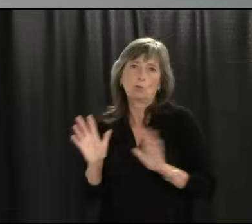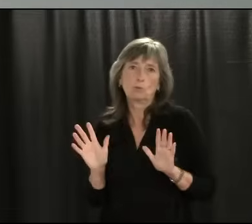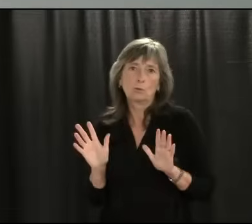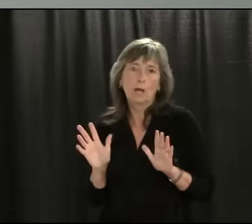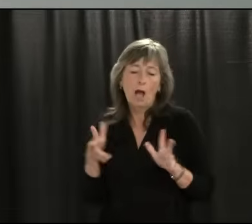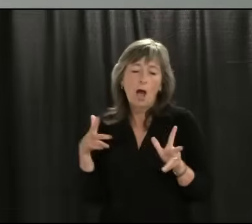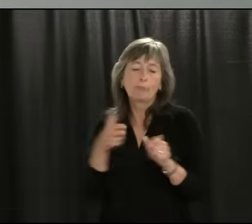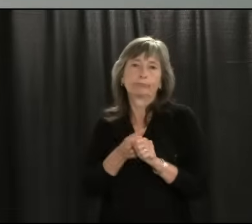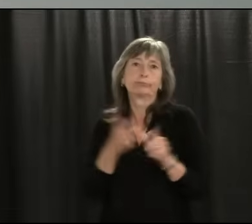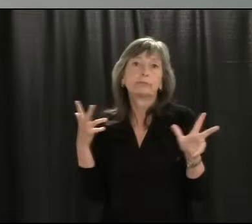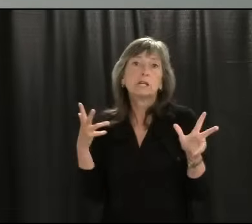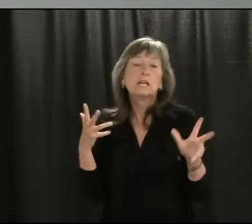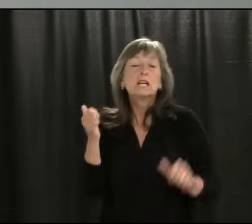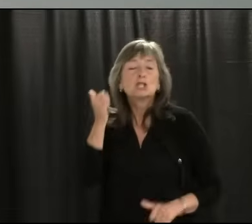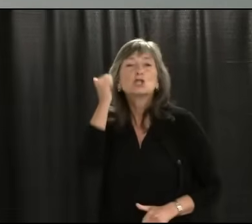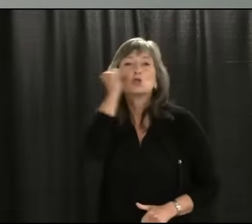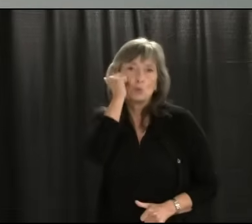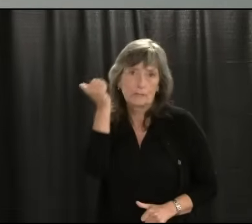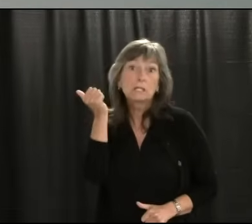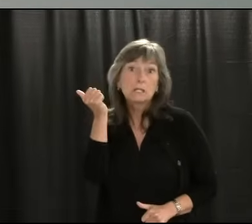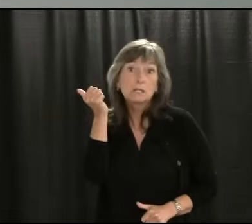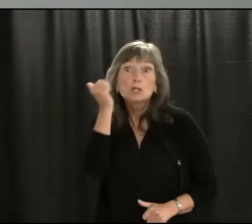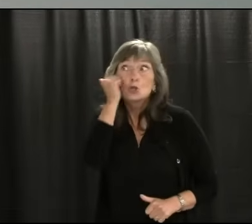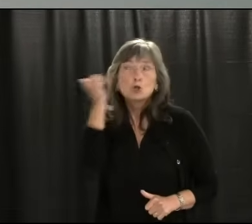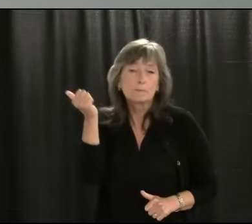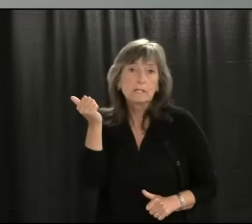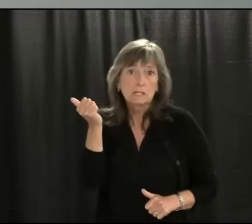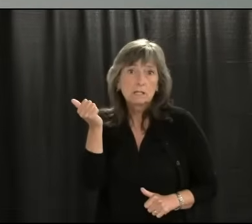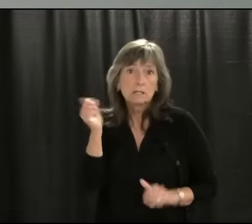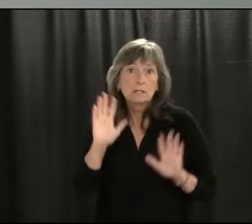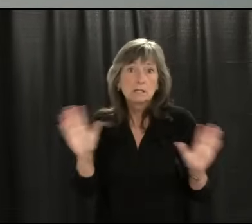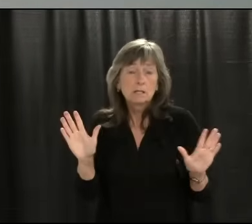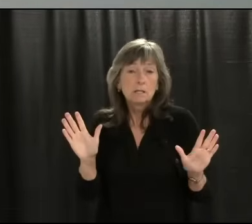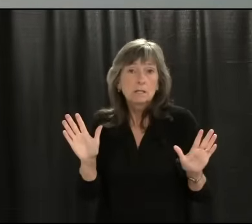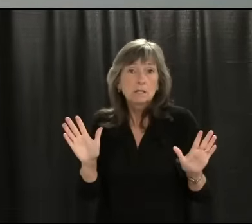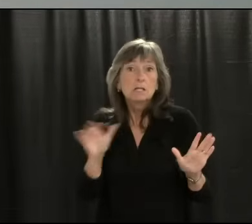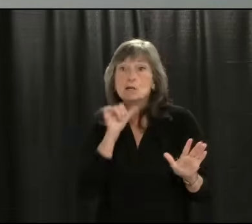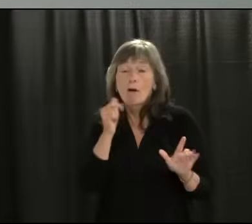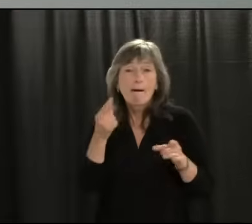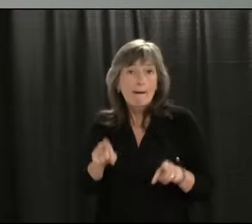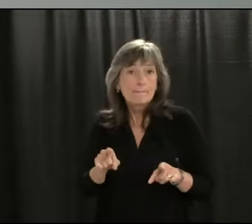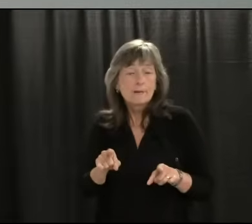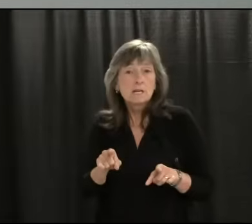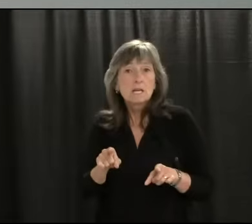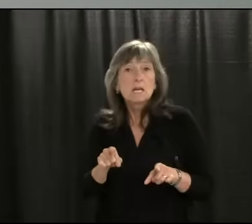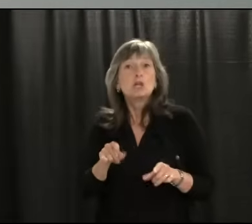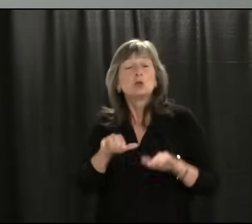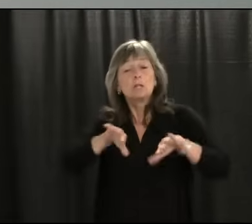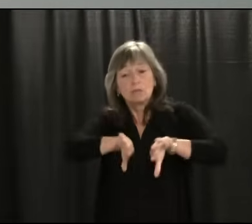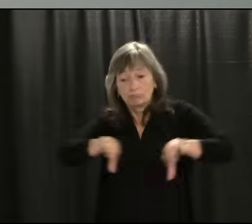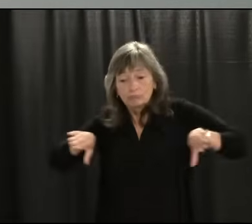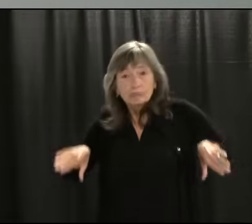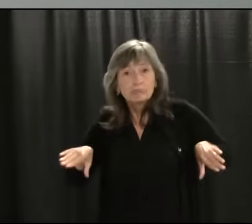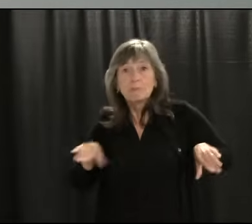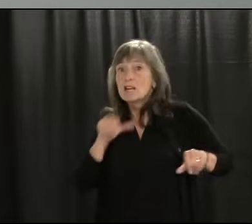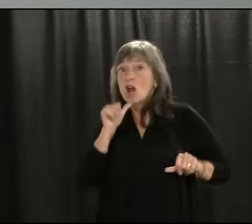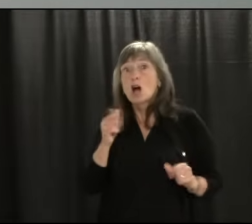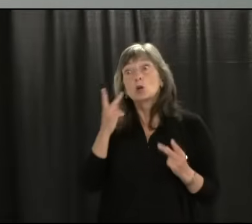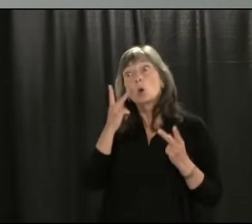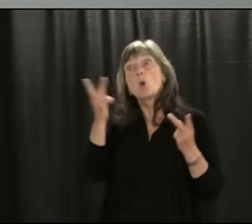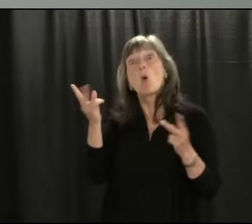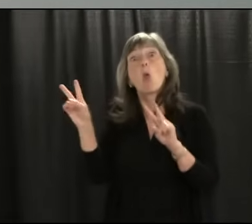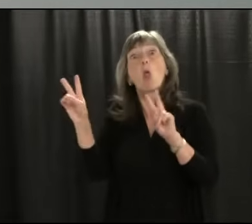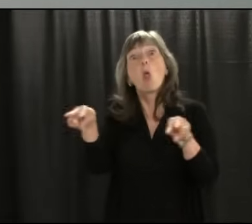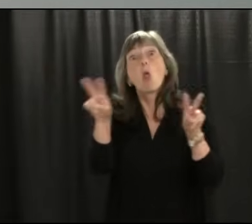is stupidity and should not occur. People need to keep away. It's not an event to go and